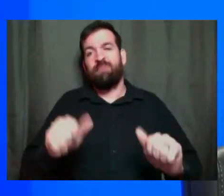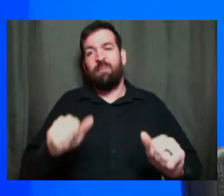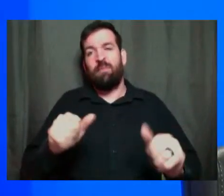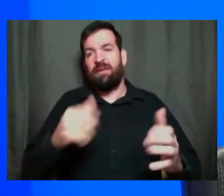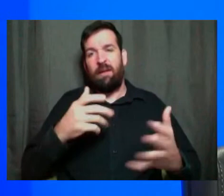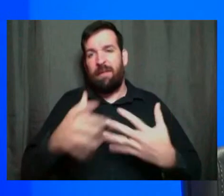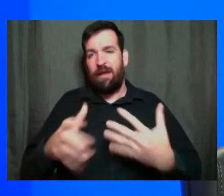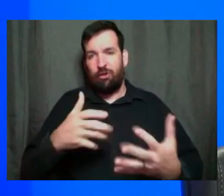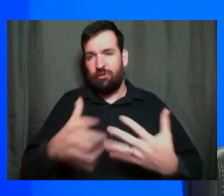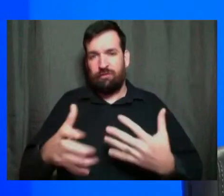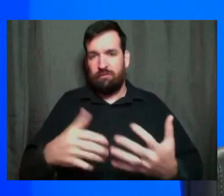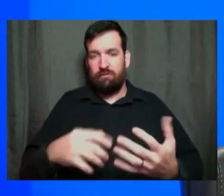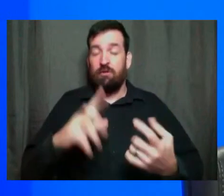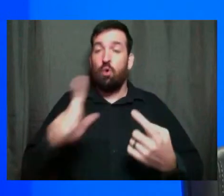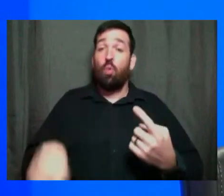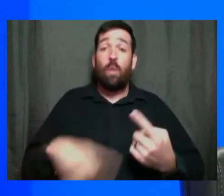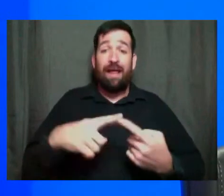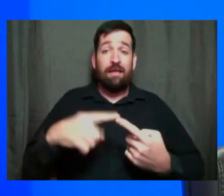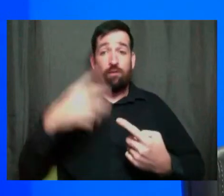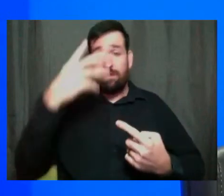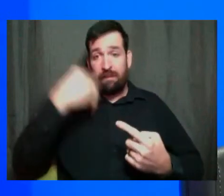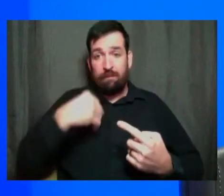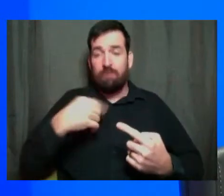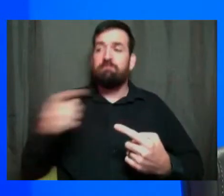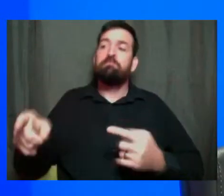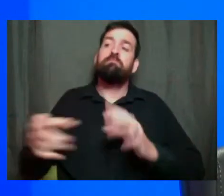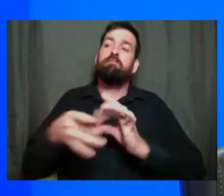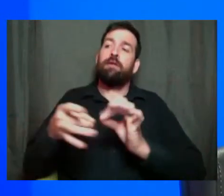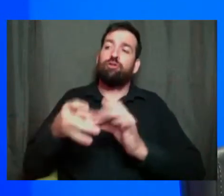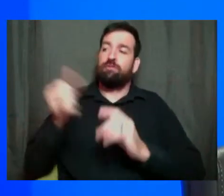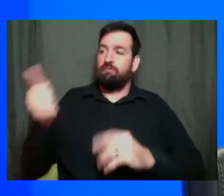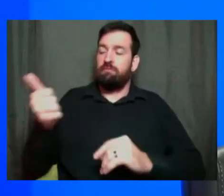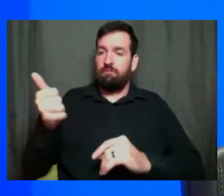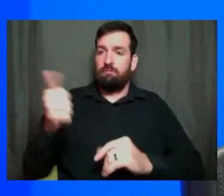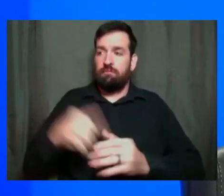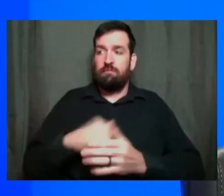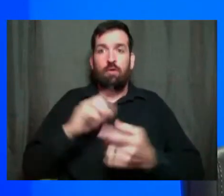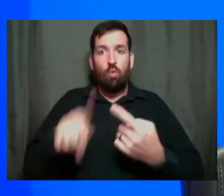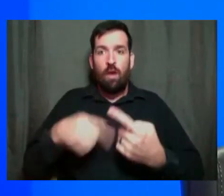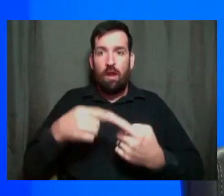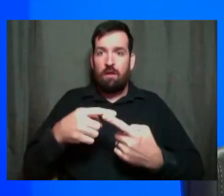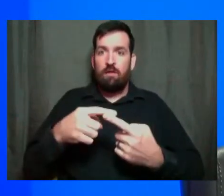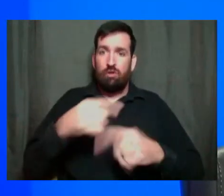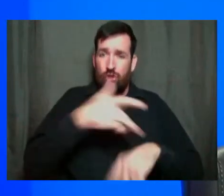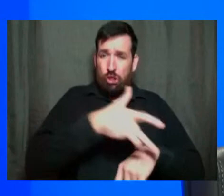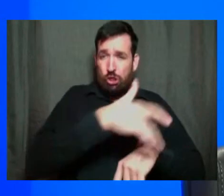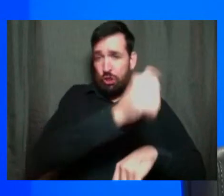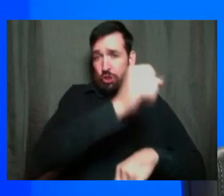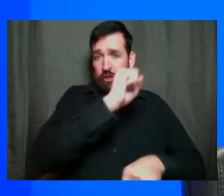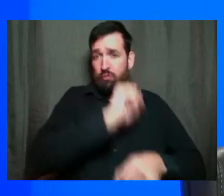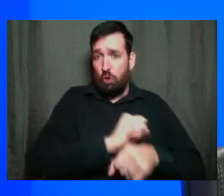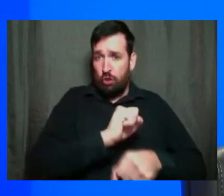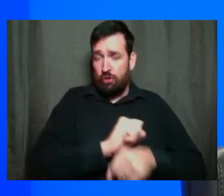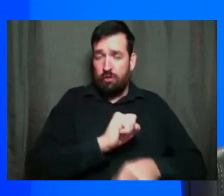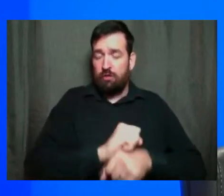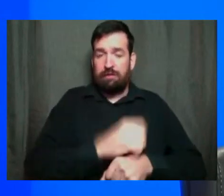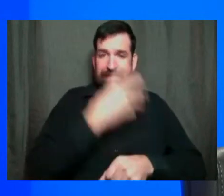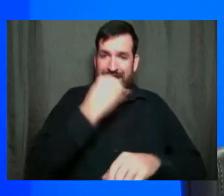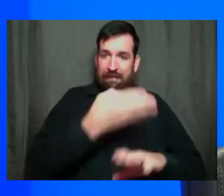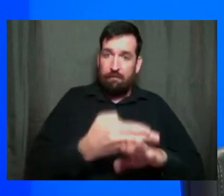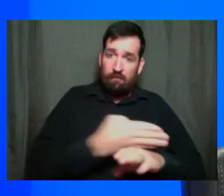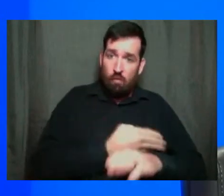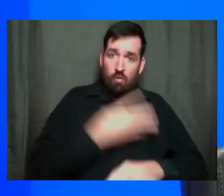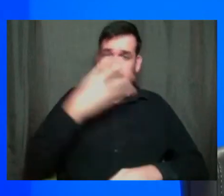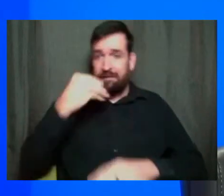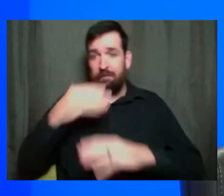degree when you get your sleep. You know, you mentioned yourself, you know, that and when you were doing the early morning hours, you'd have to sleep before, sleep afterwards.